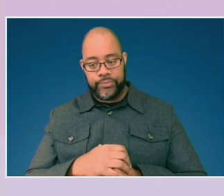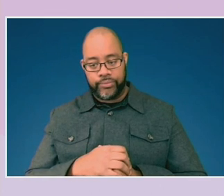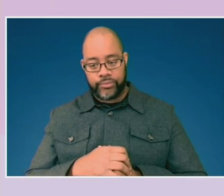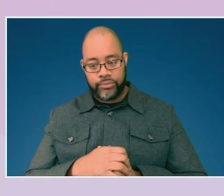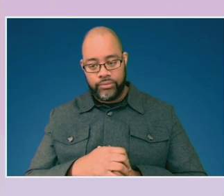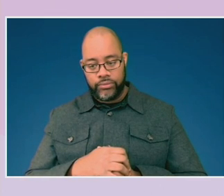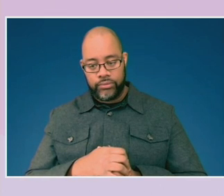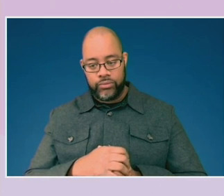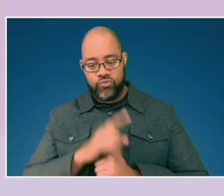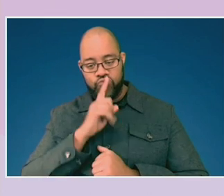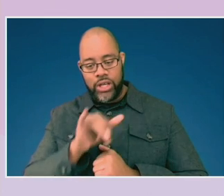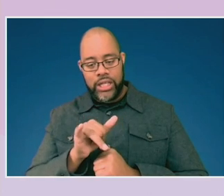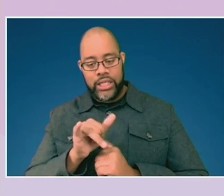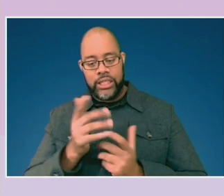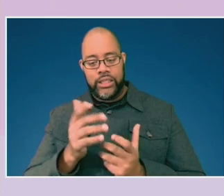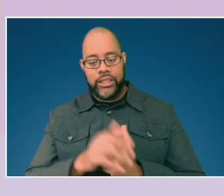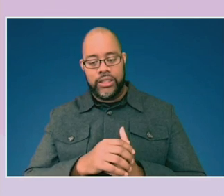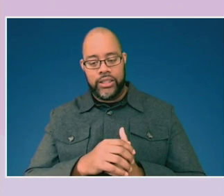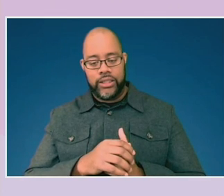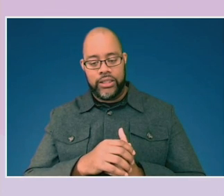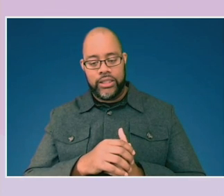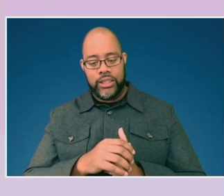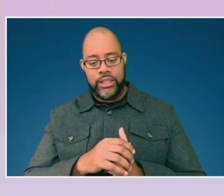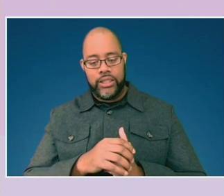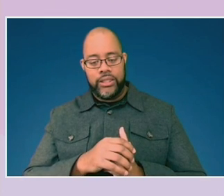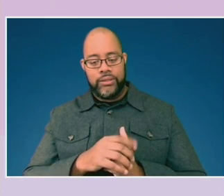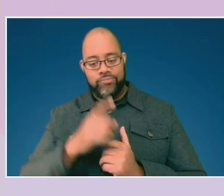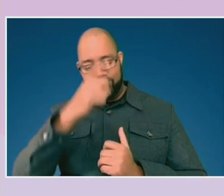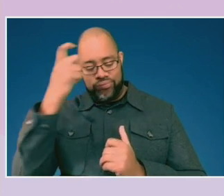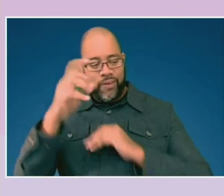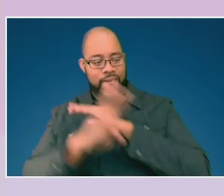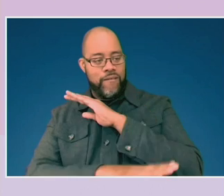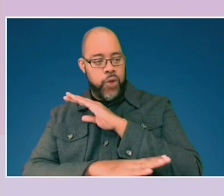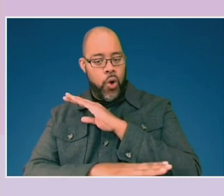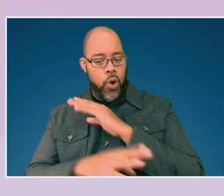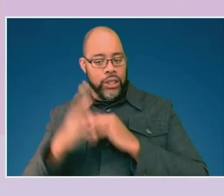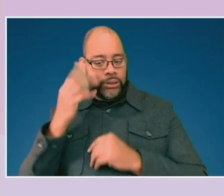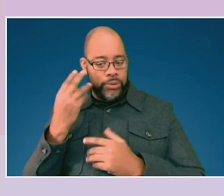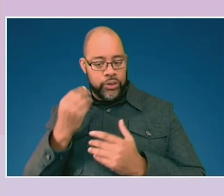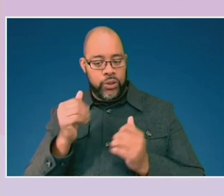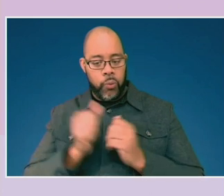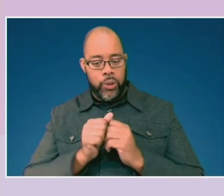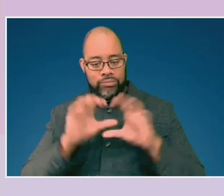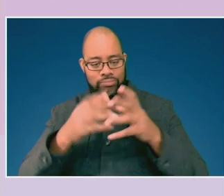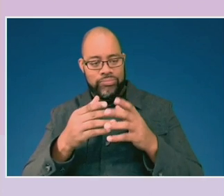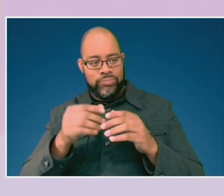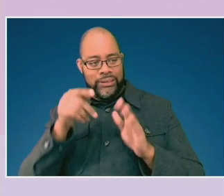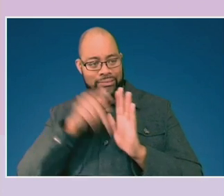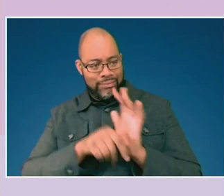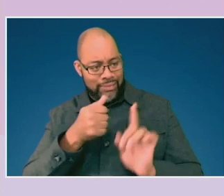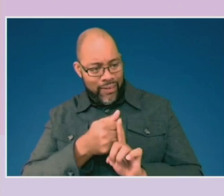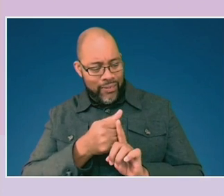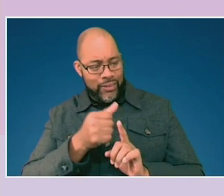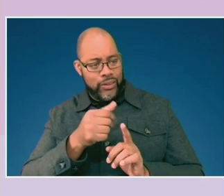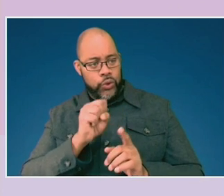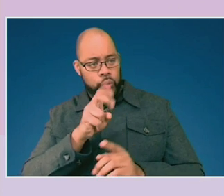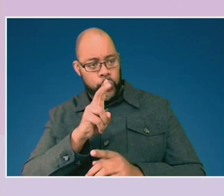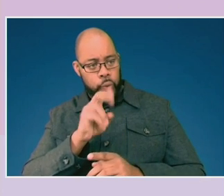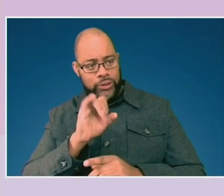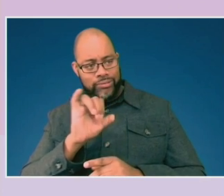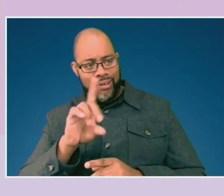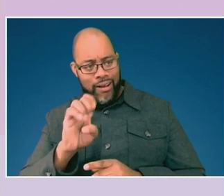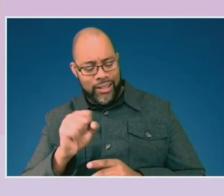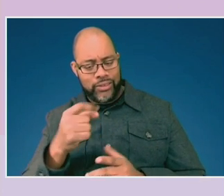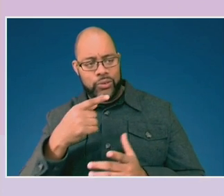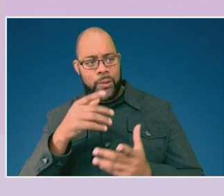really traumatic fall experience with this cluster of suicides, parents were clamoring for more information about the signs